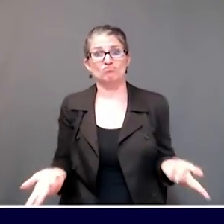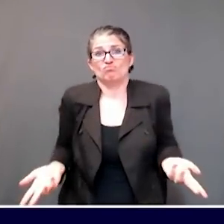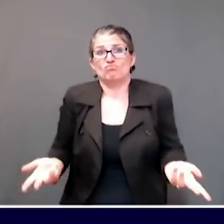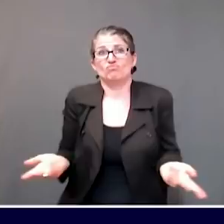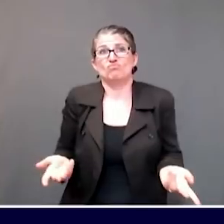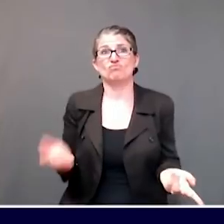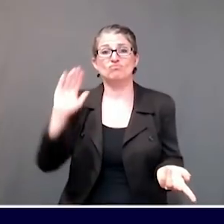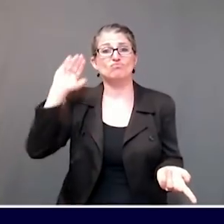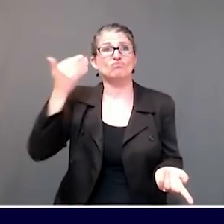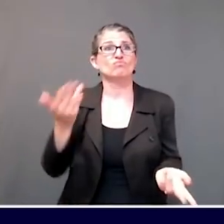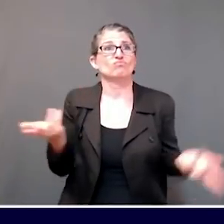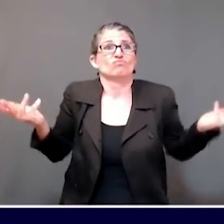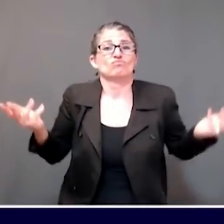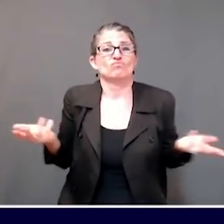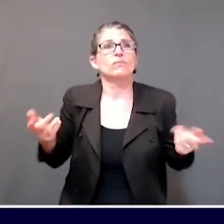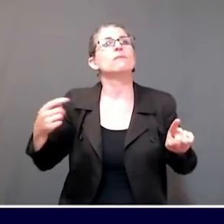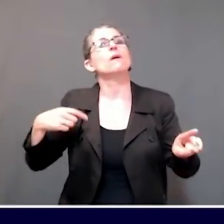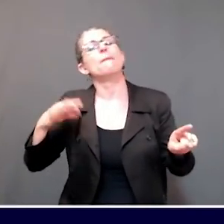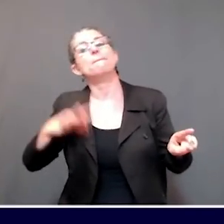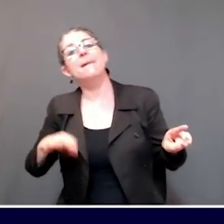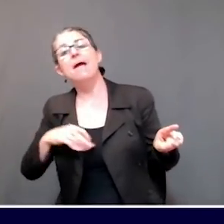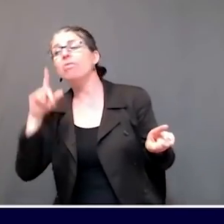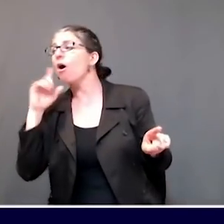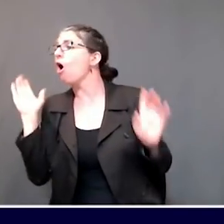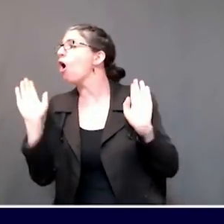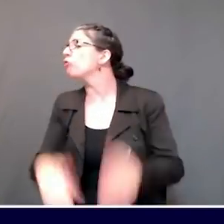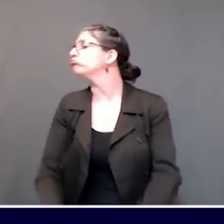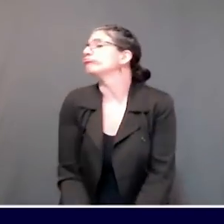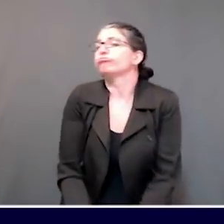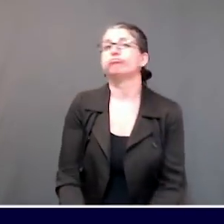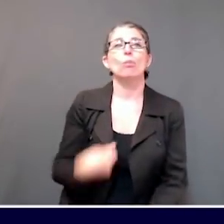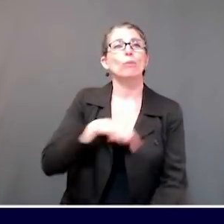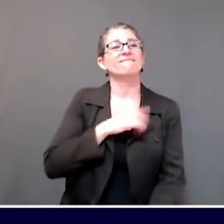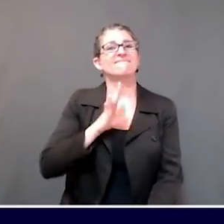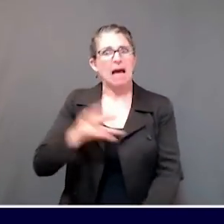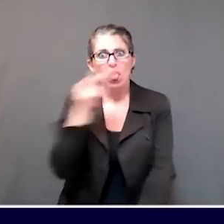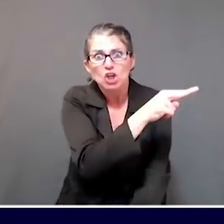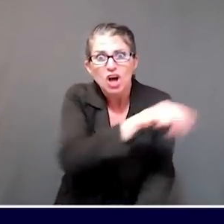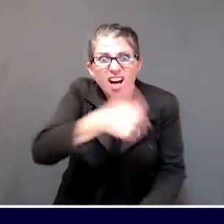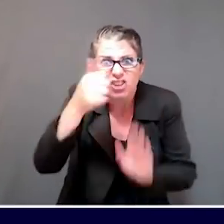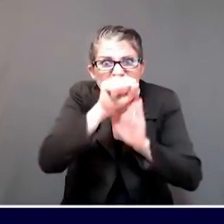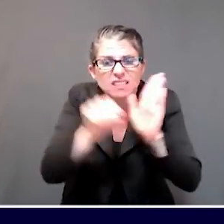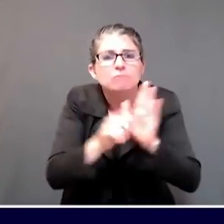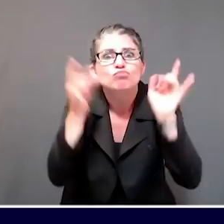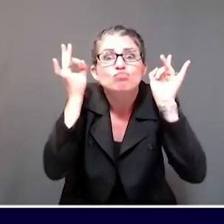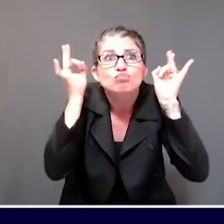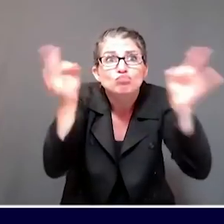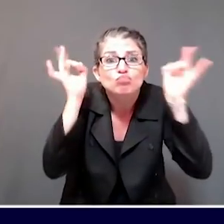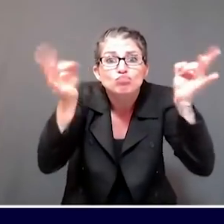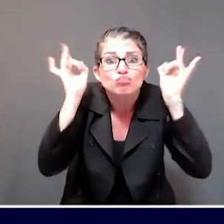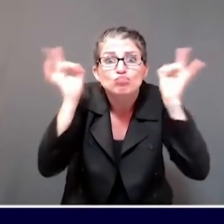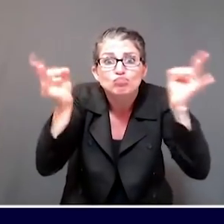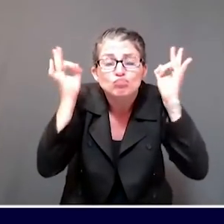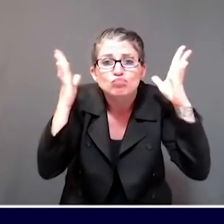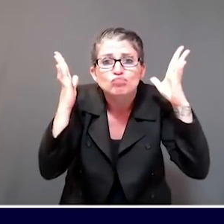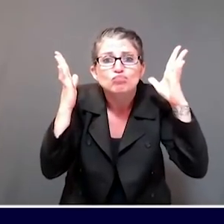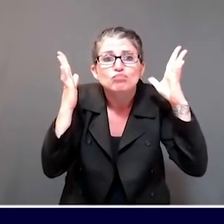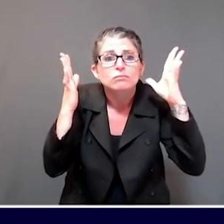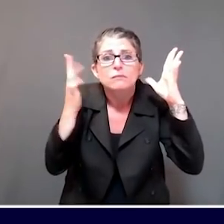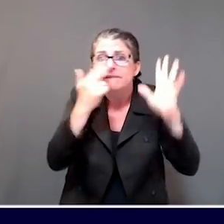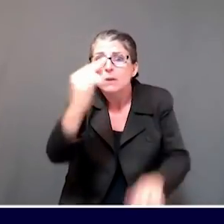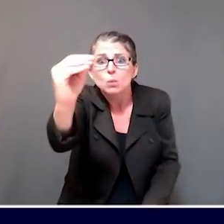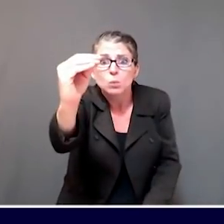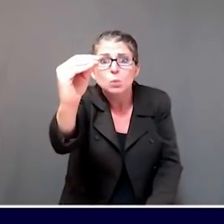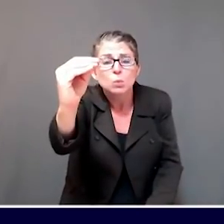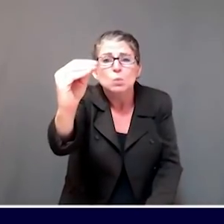people are getting sick and hospitalized in those states, and it's pretty devastating. So I'll ask Nirah and Jeanne to